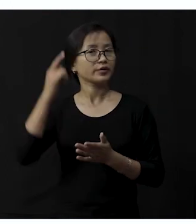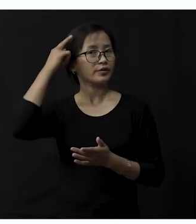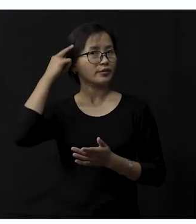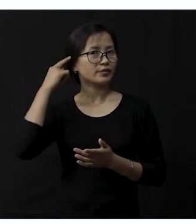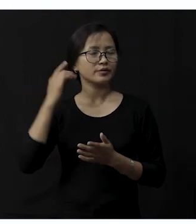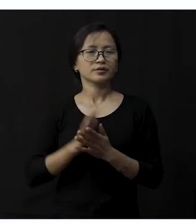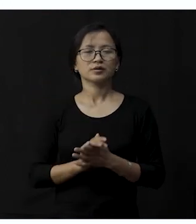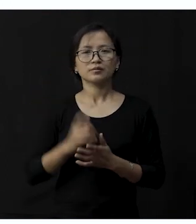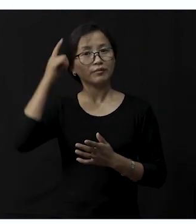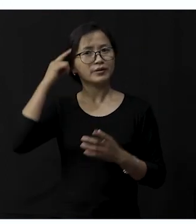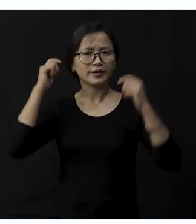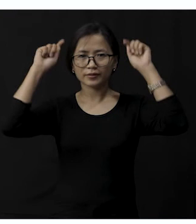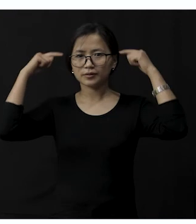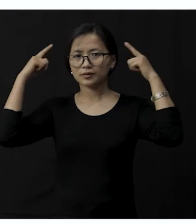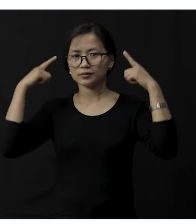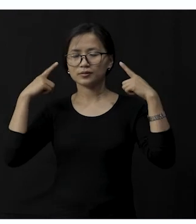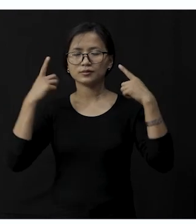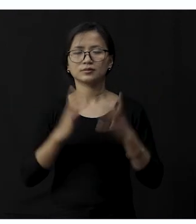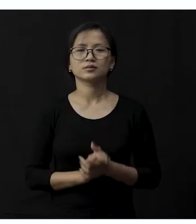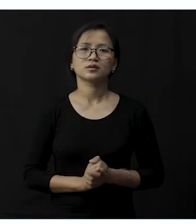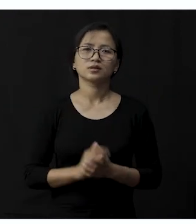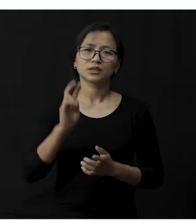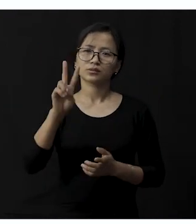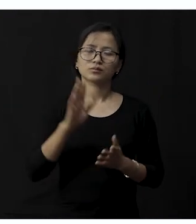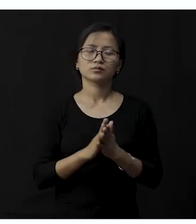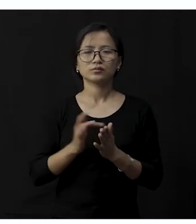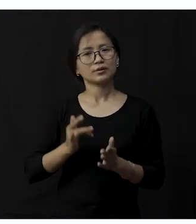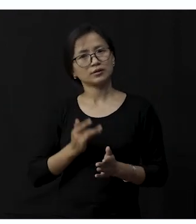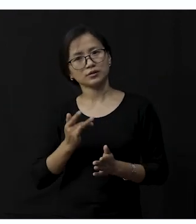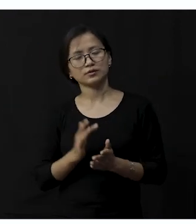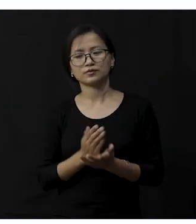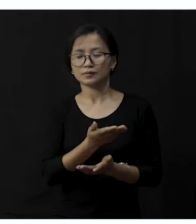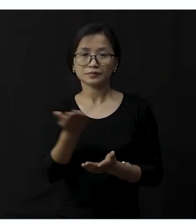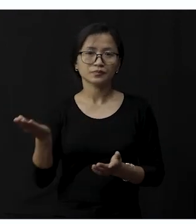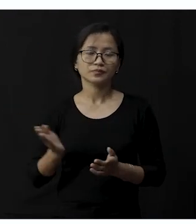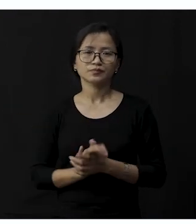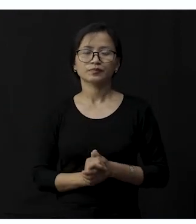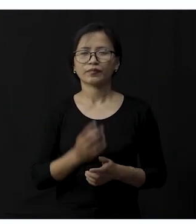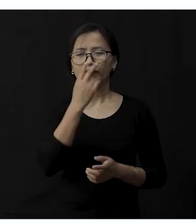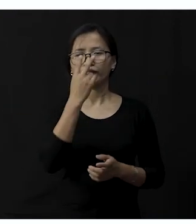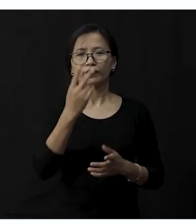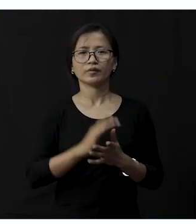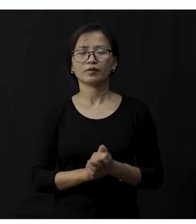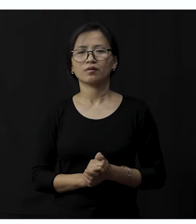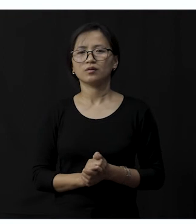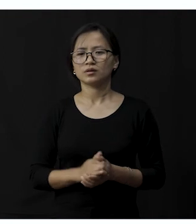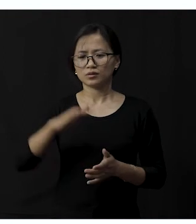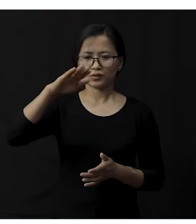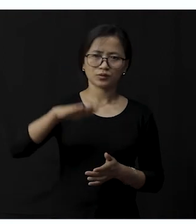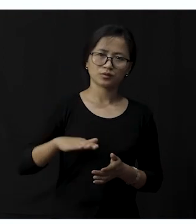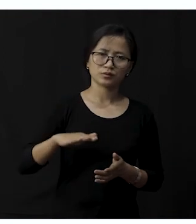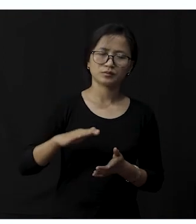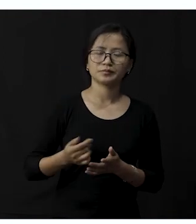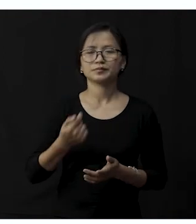So black and curly is the two adjectives there. Then she looks kind of short to me. So we